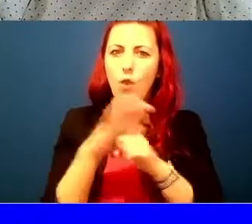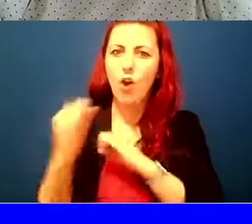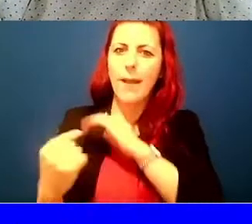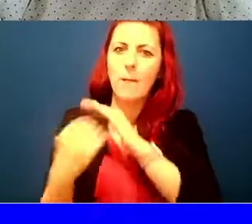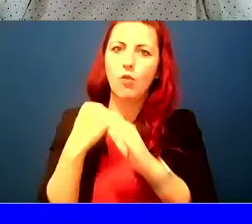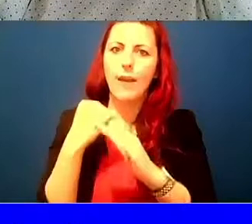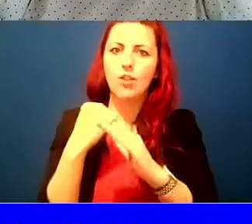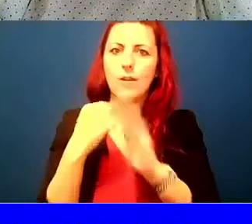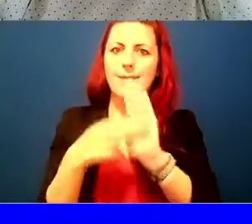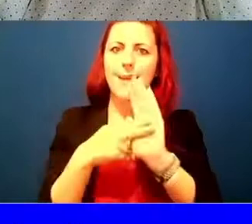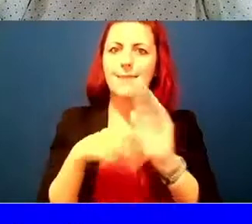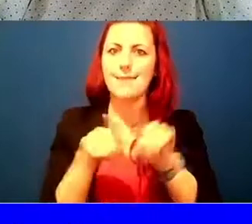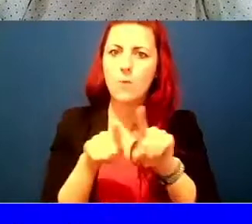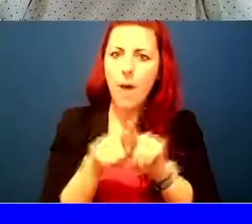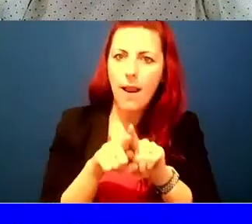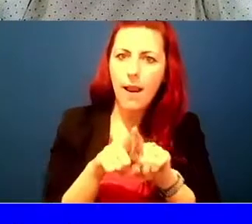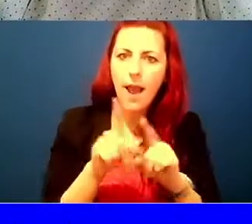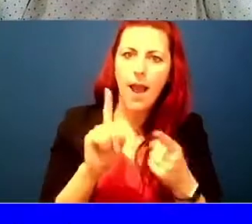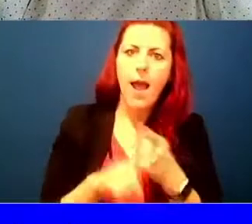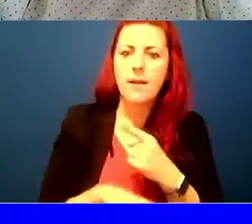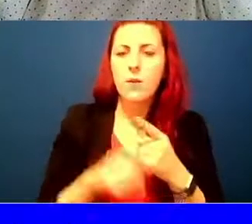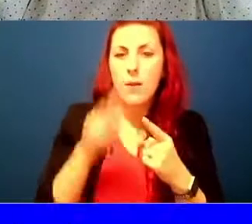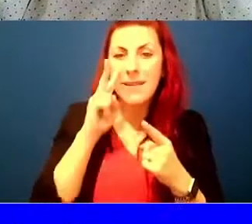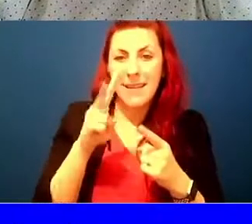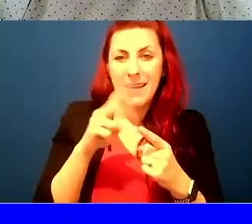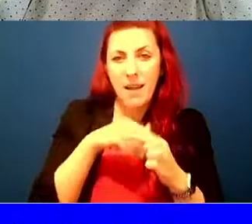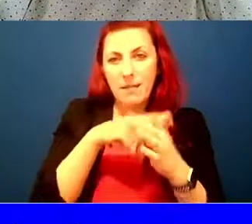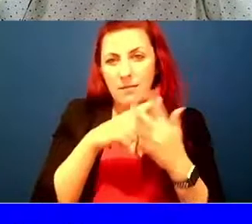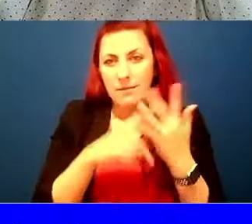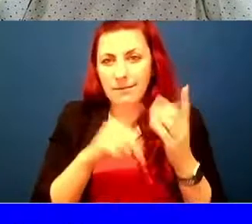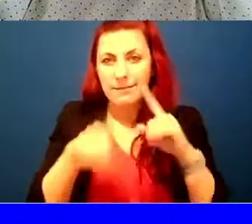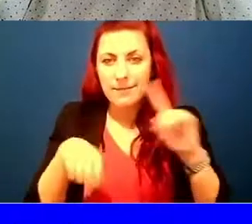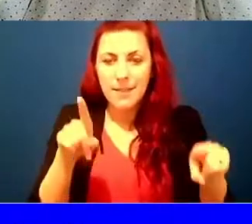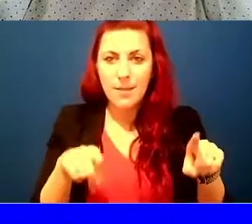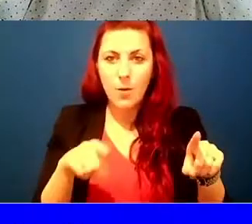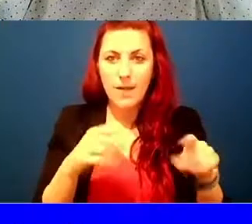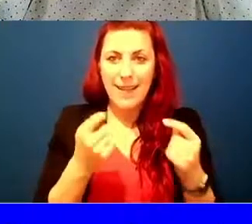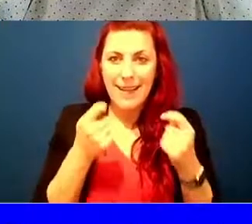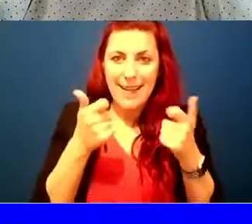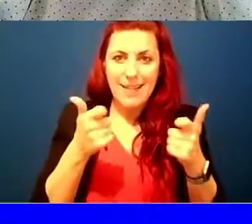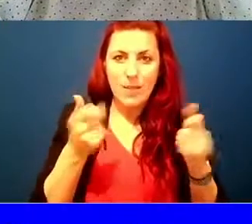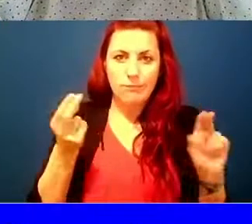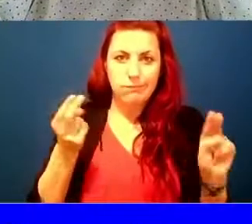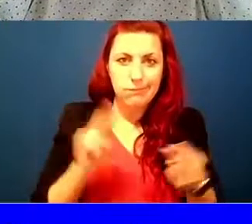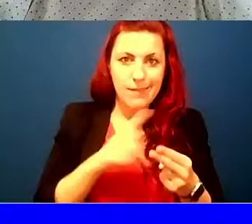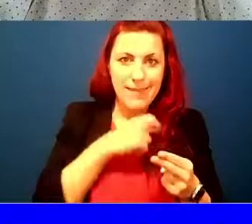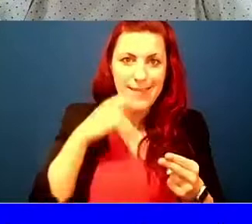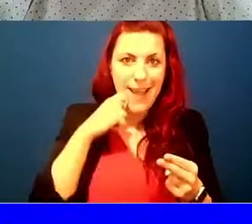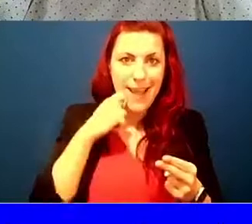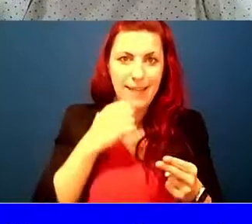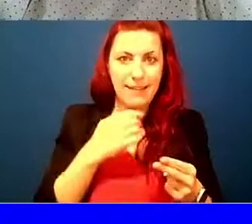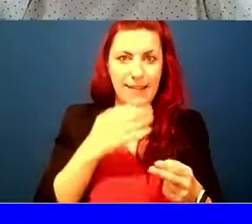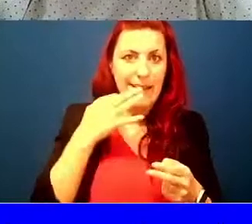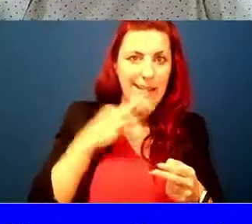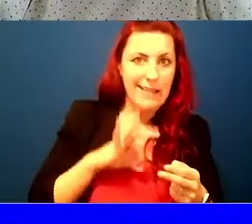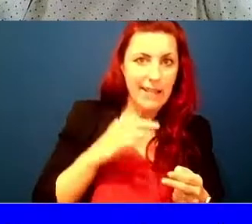range of issues there that I suppose sometimes it's easy to reduce something down to criminal justice. You know, it's guilty or not